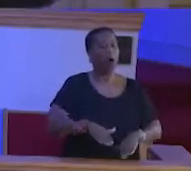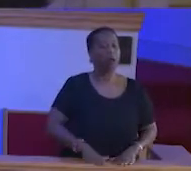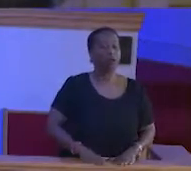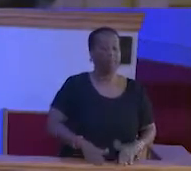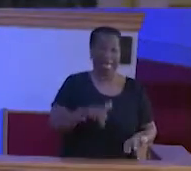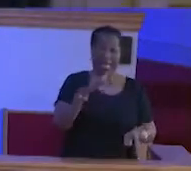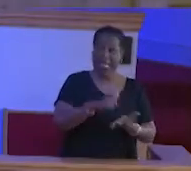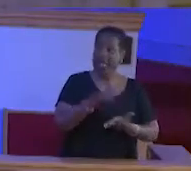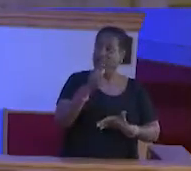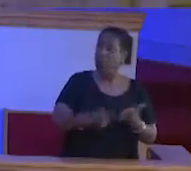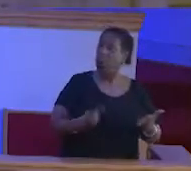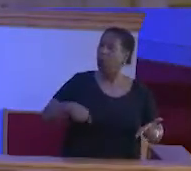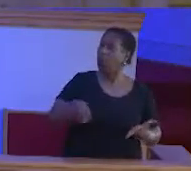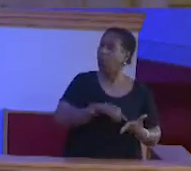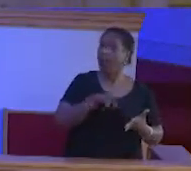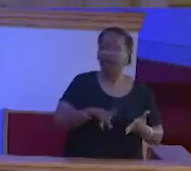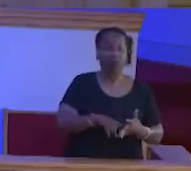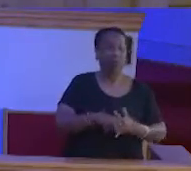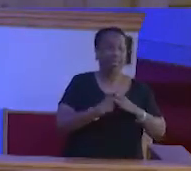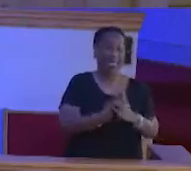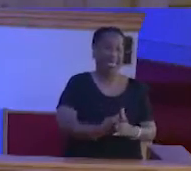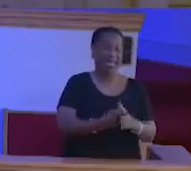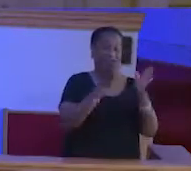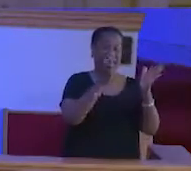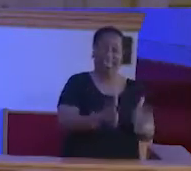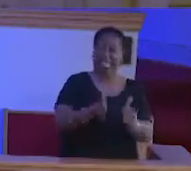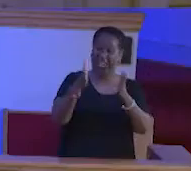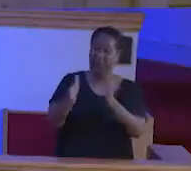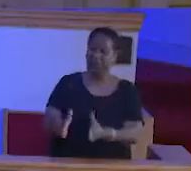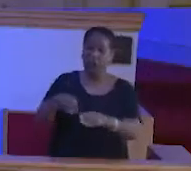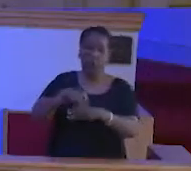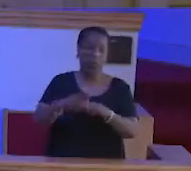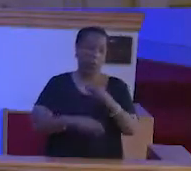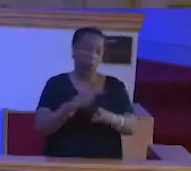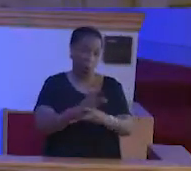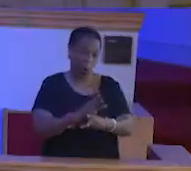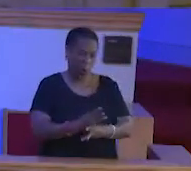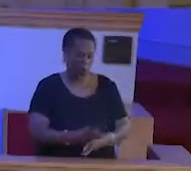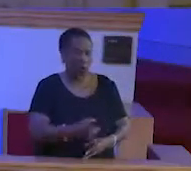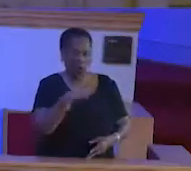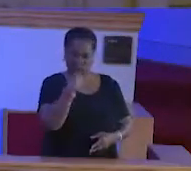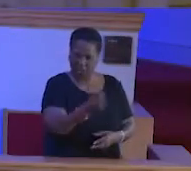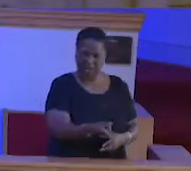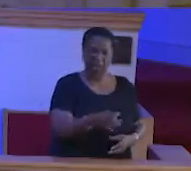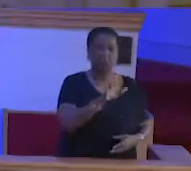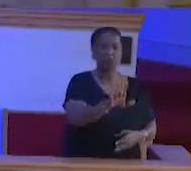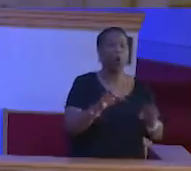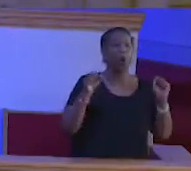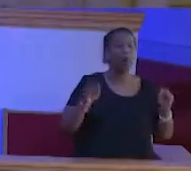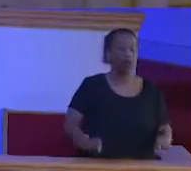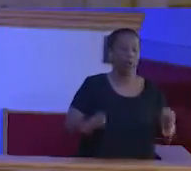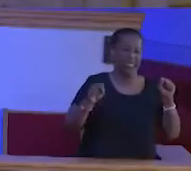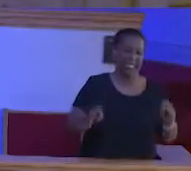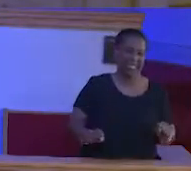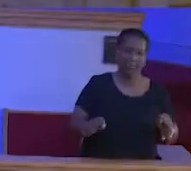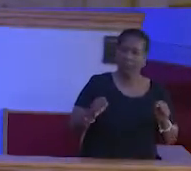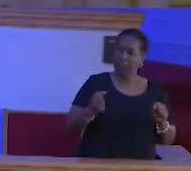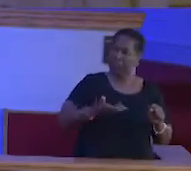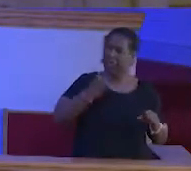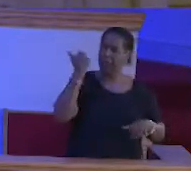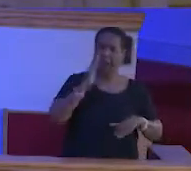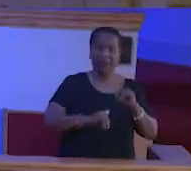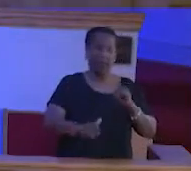What we must begin to do for individuals in the world. Tell them that your potential is greater than